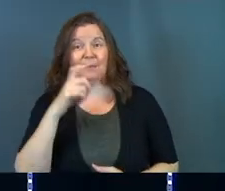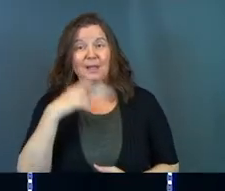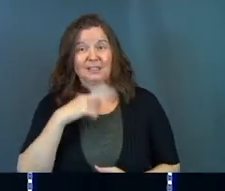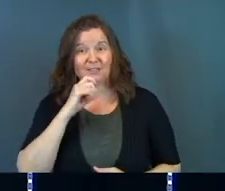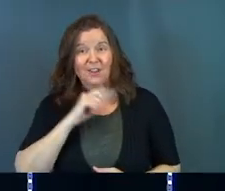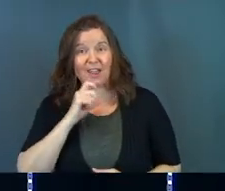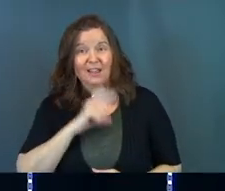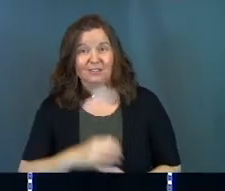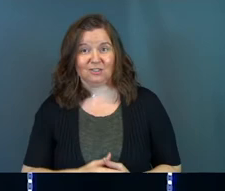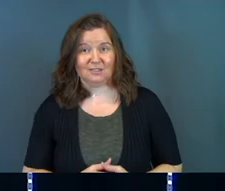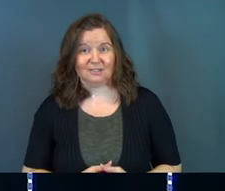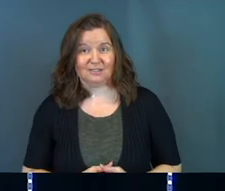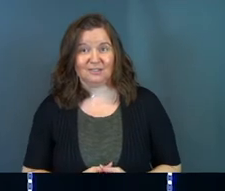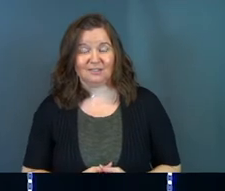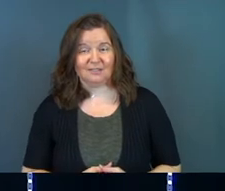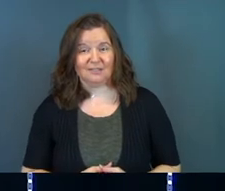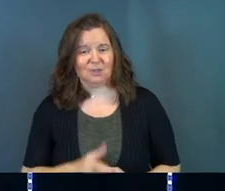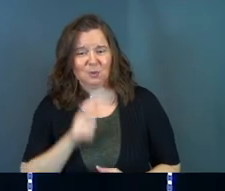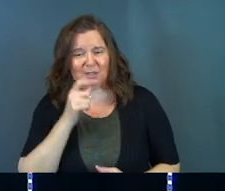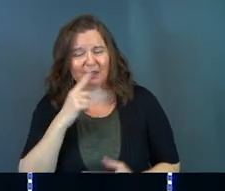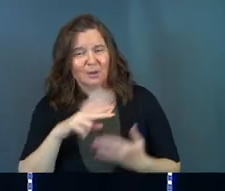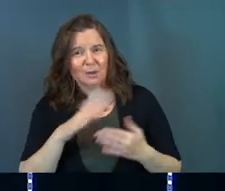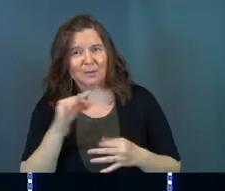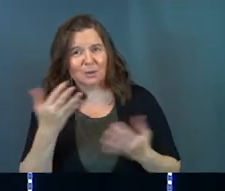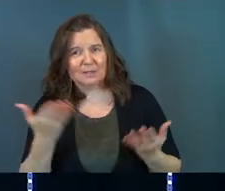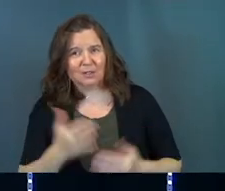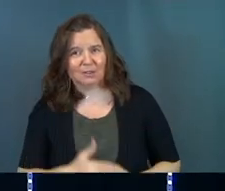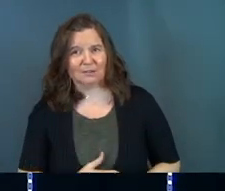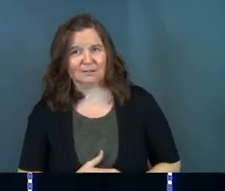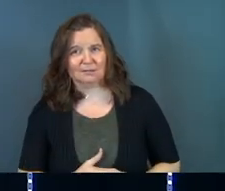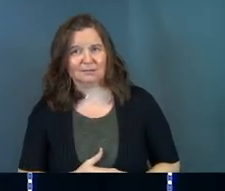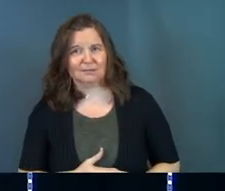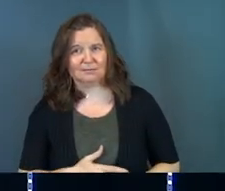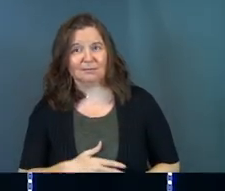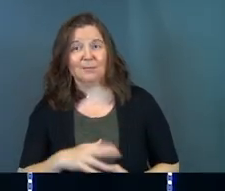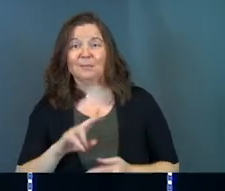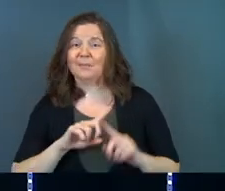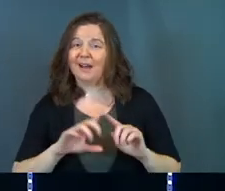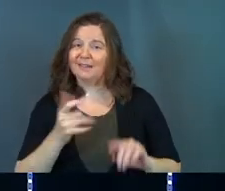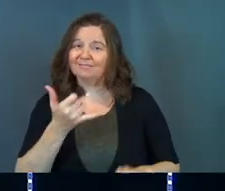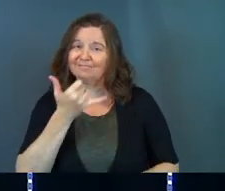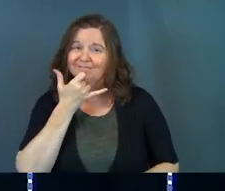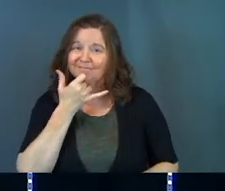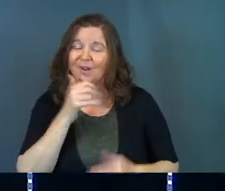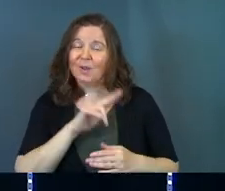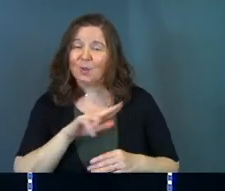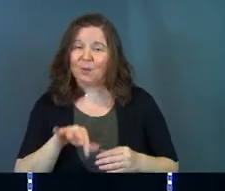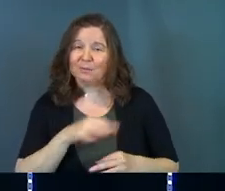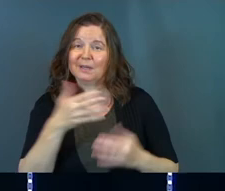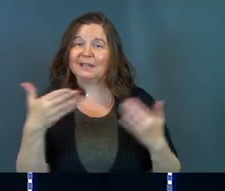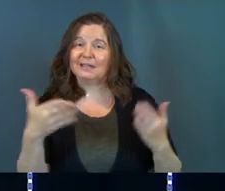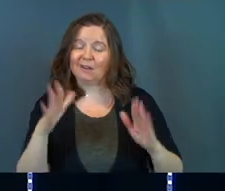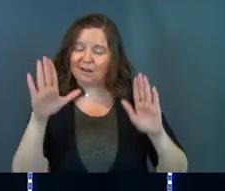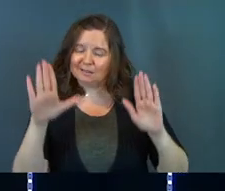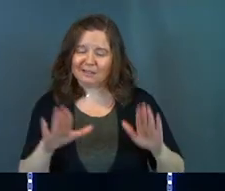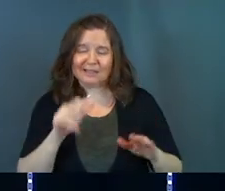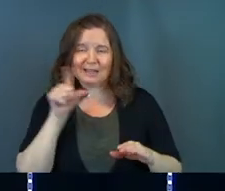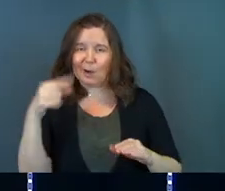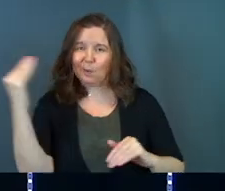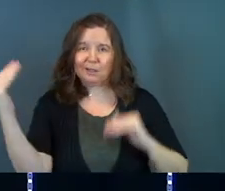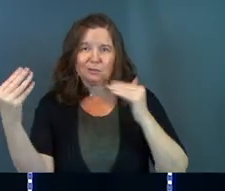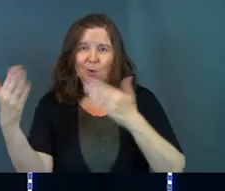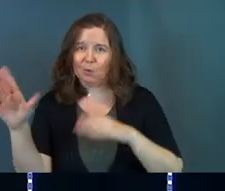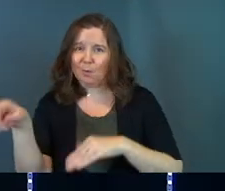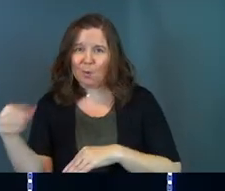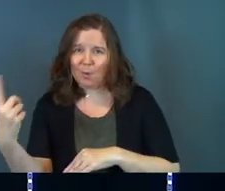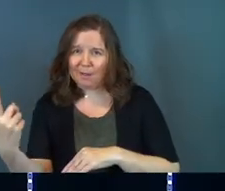because of their age. You didn't think the Holy Spirit was here. And the Holy Spirit's here every single Sunday. And it's not just in the adult